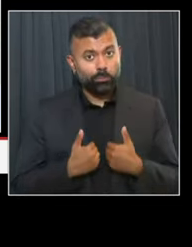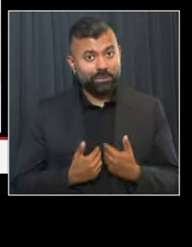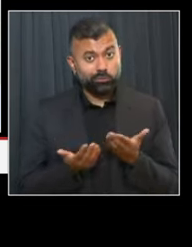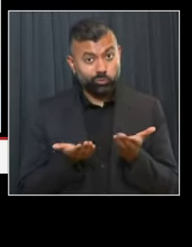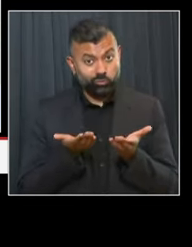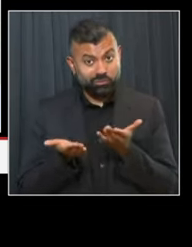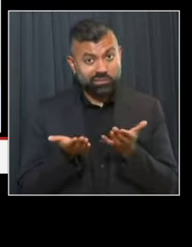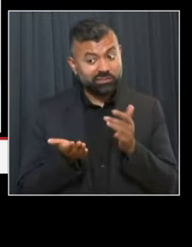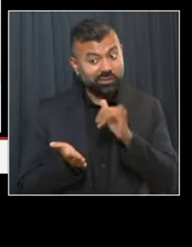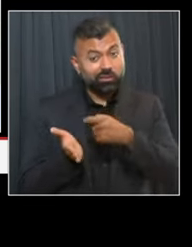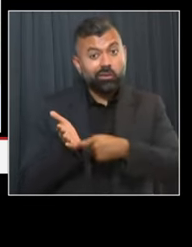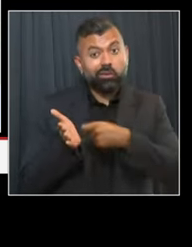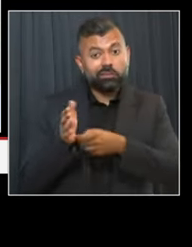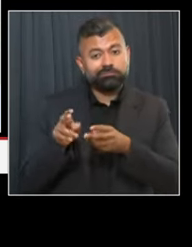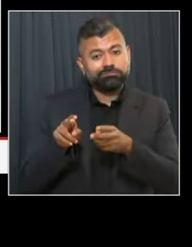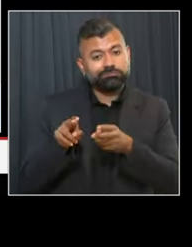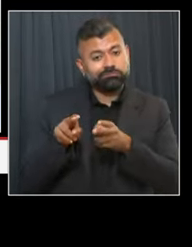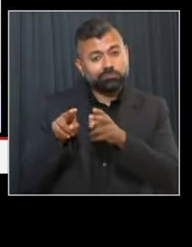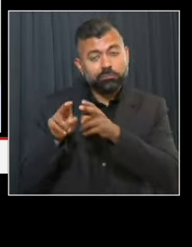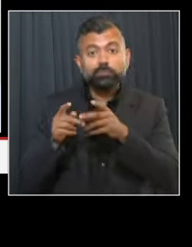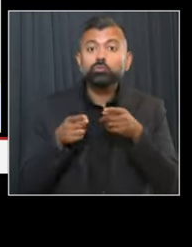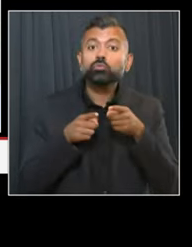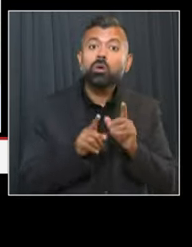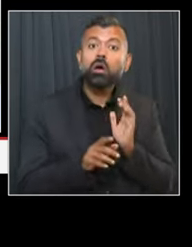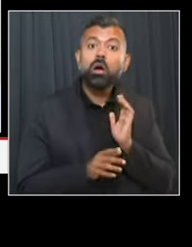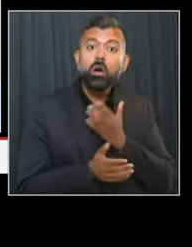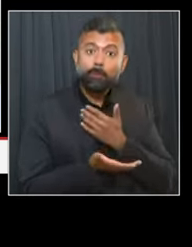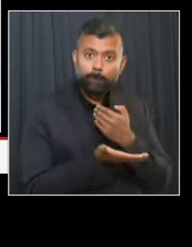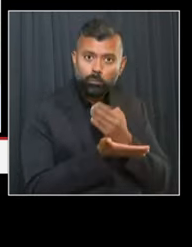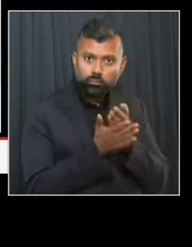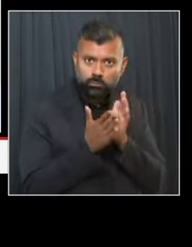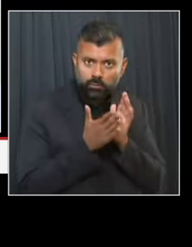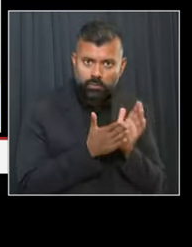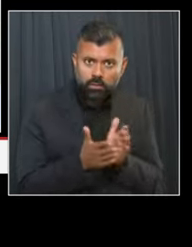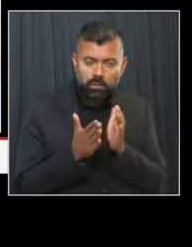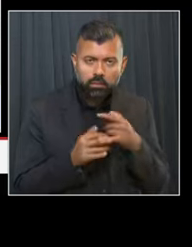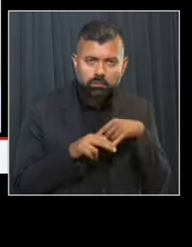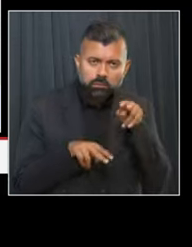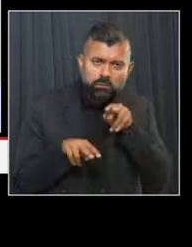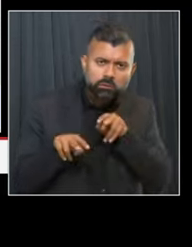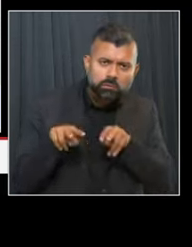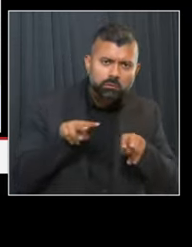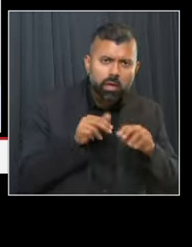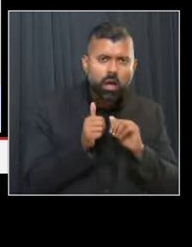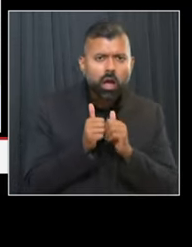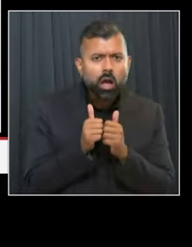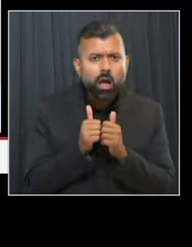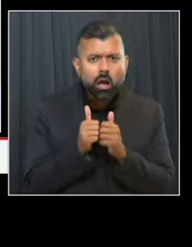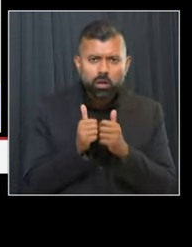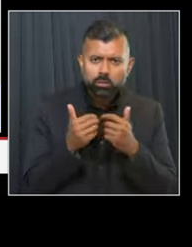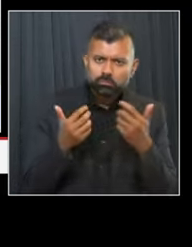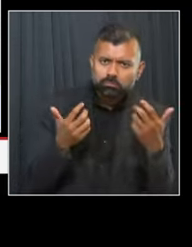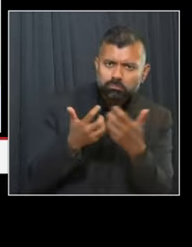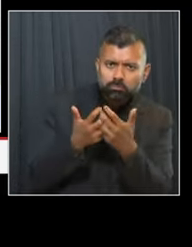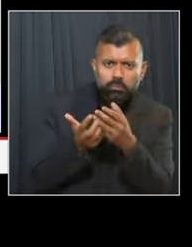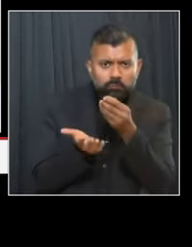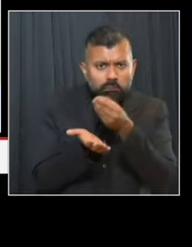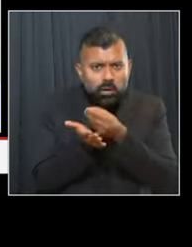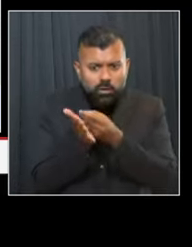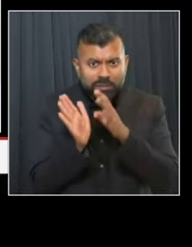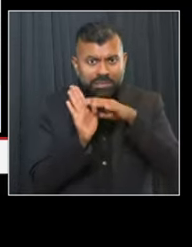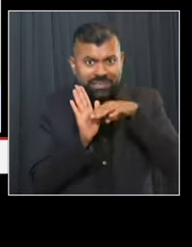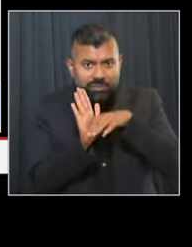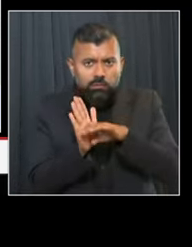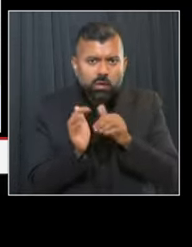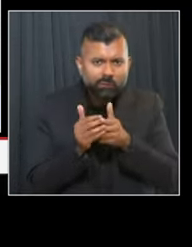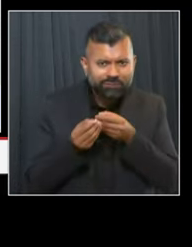we're trying to solve both for cost growth as well as for fewer revenues, which is why you see the two different colored bars there that reflect